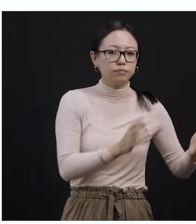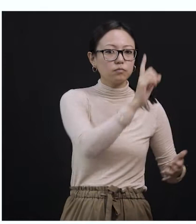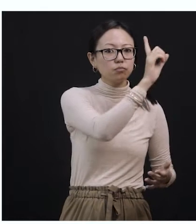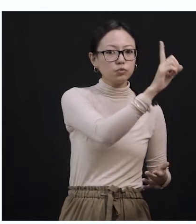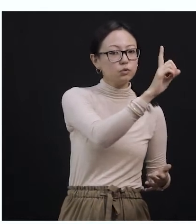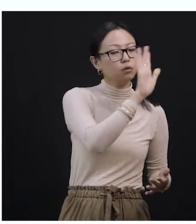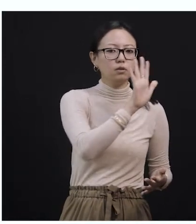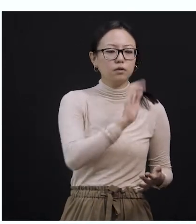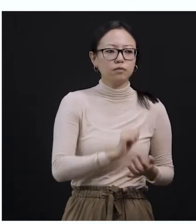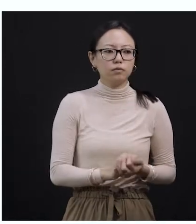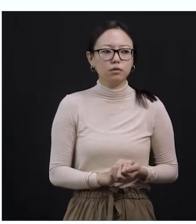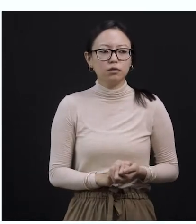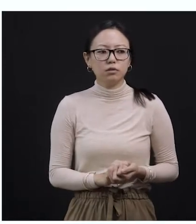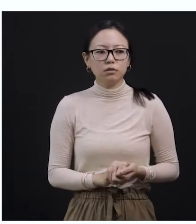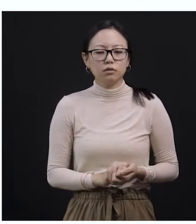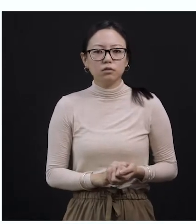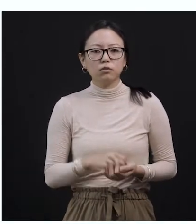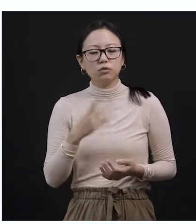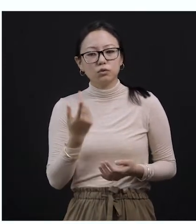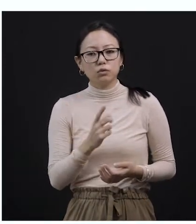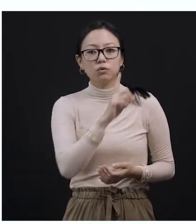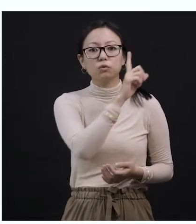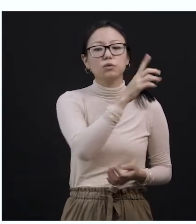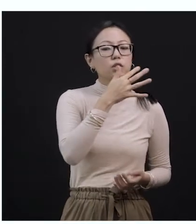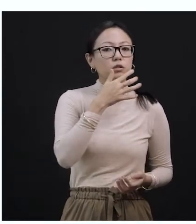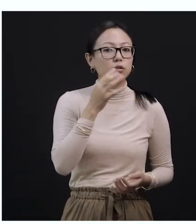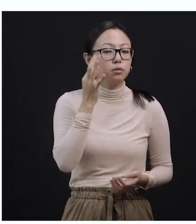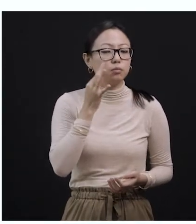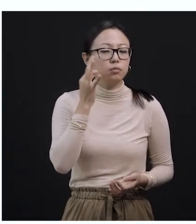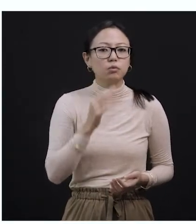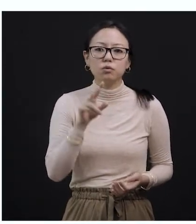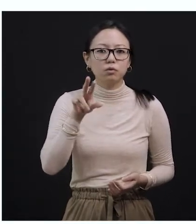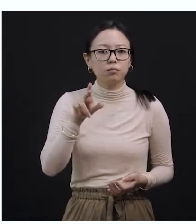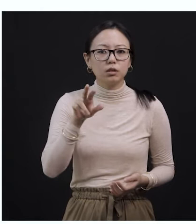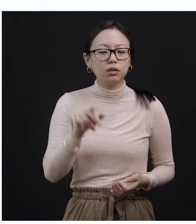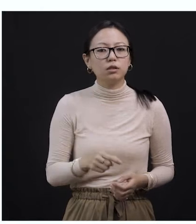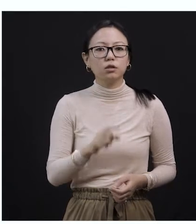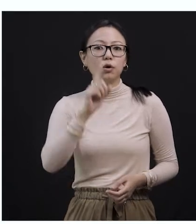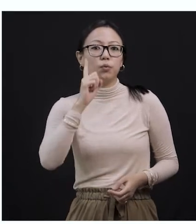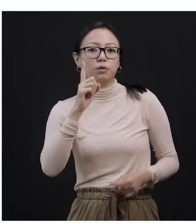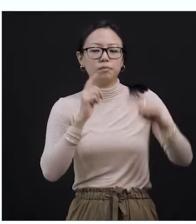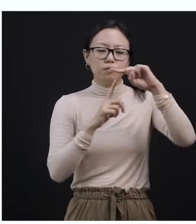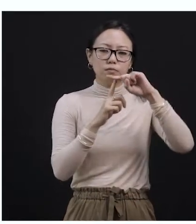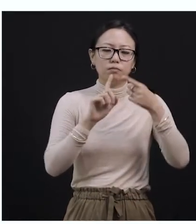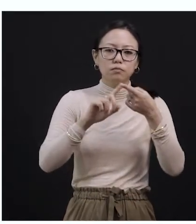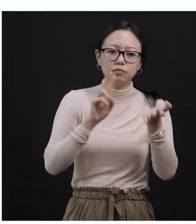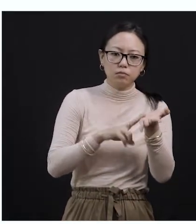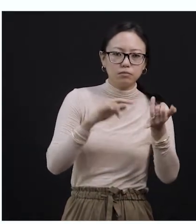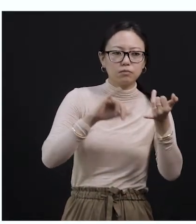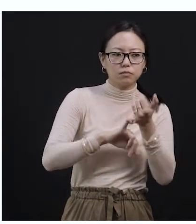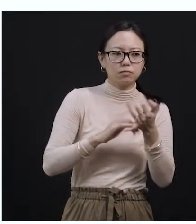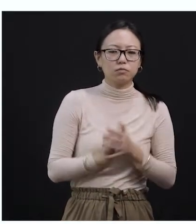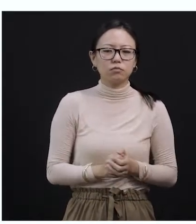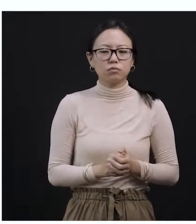will represent one tens. Okay, one tens. And in the ones column,